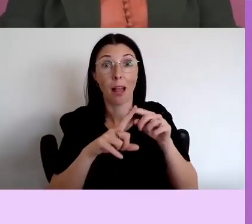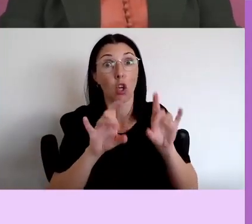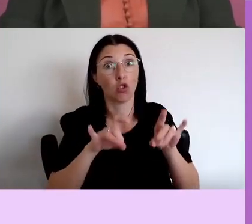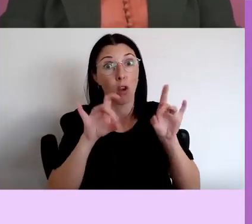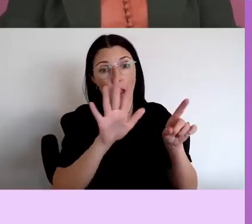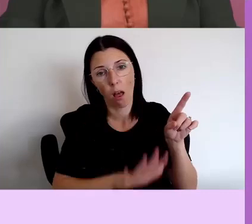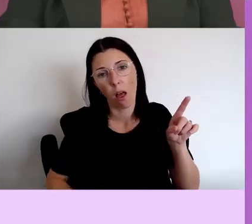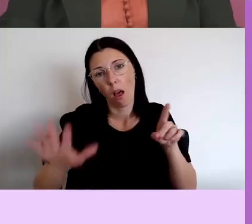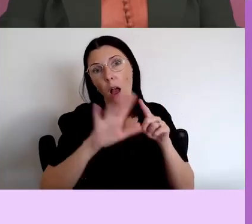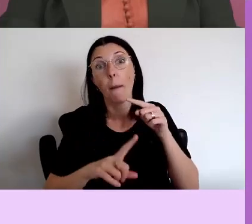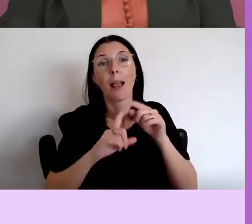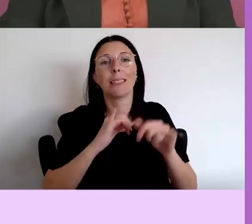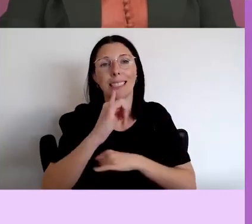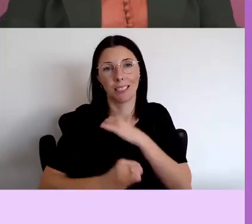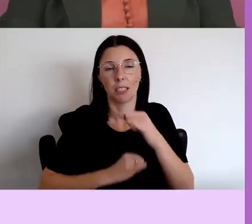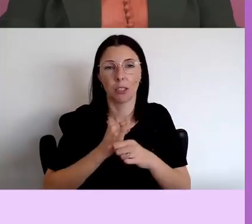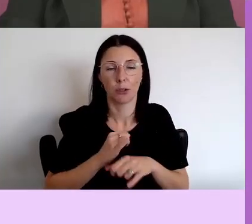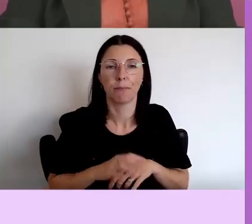internationally, as well as consultation.